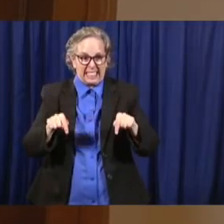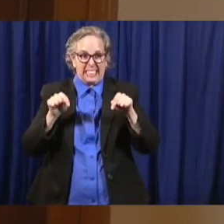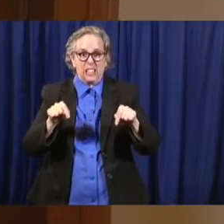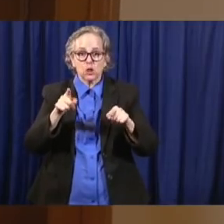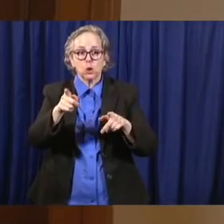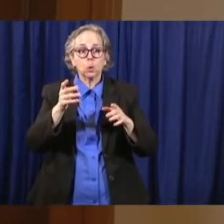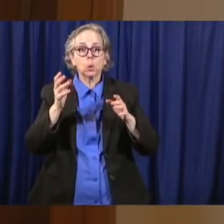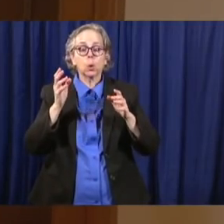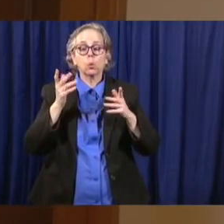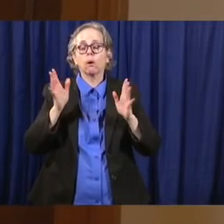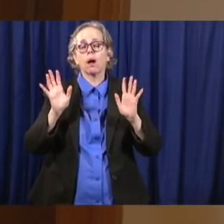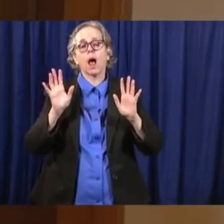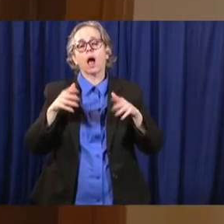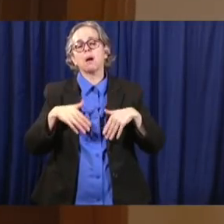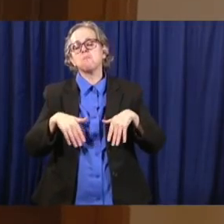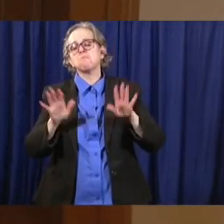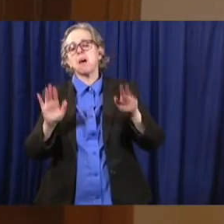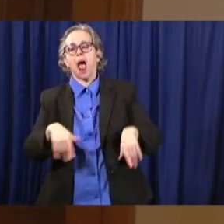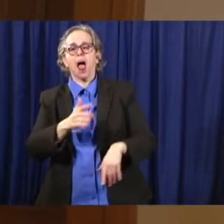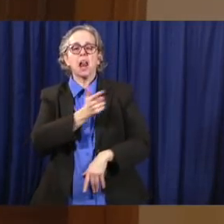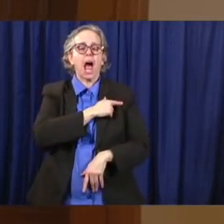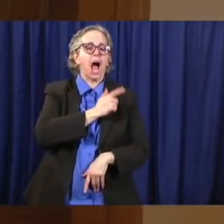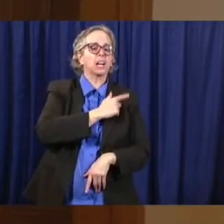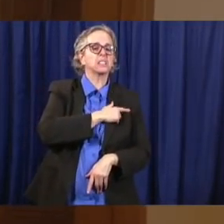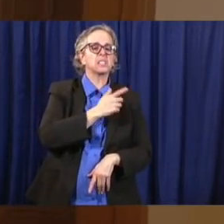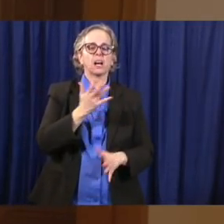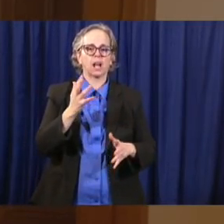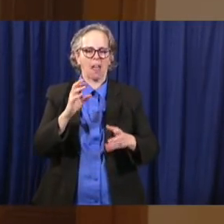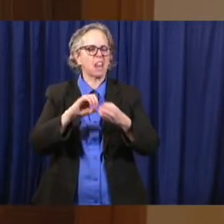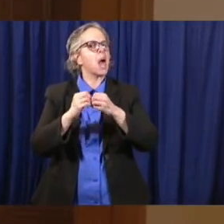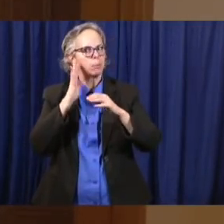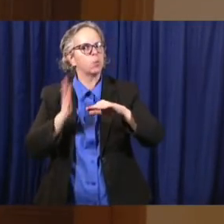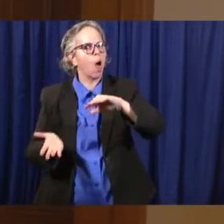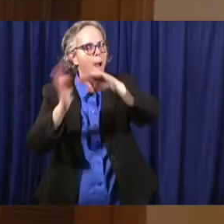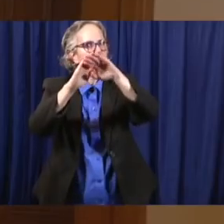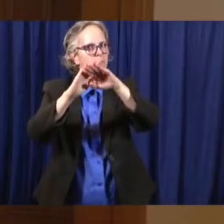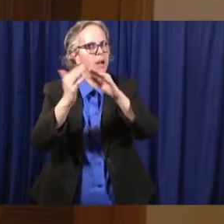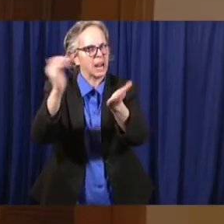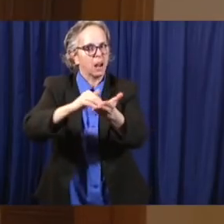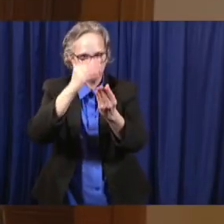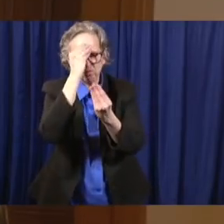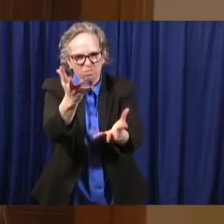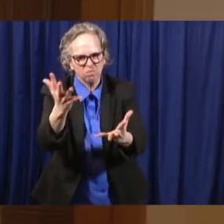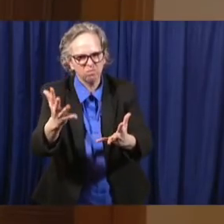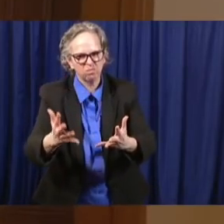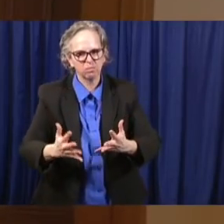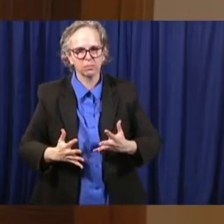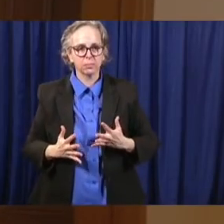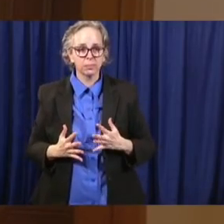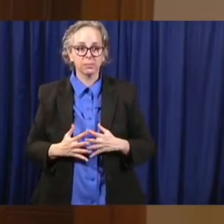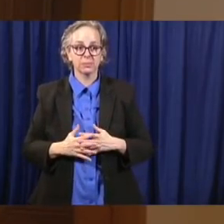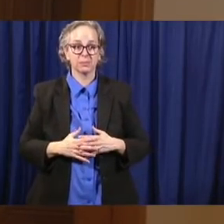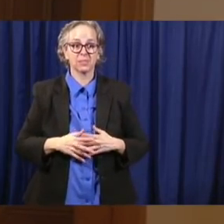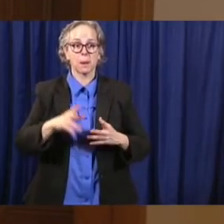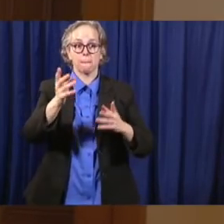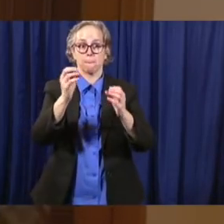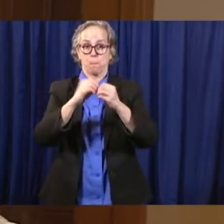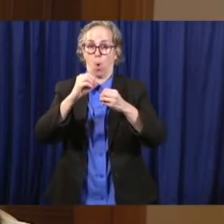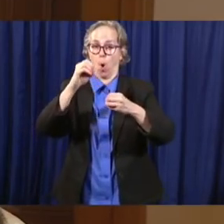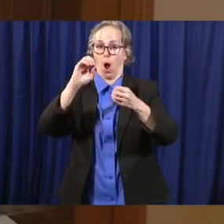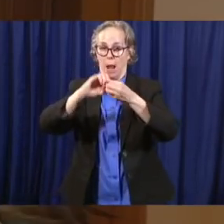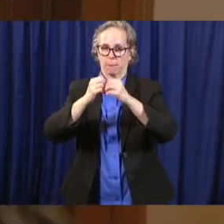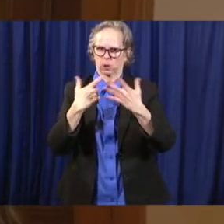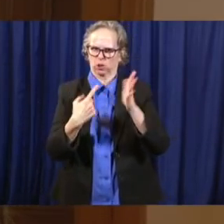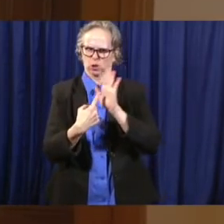wind again and we can be a Category 5. I want to show you some other numbers. This right now, I'll go back, I'm